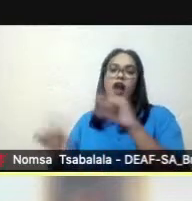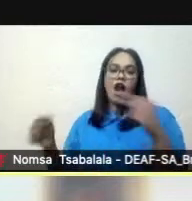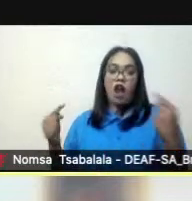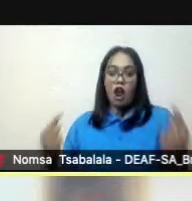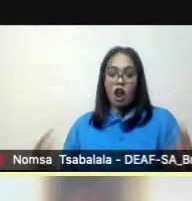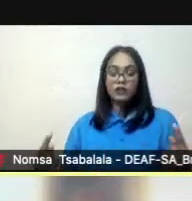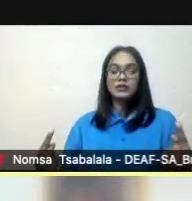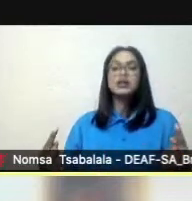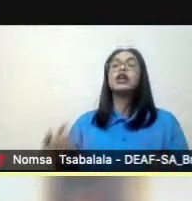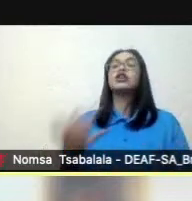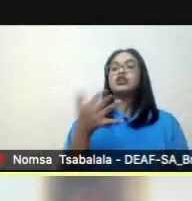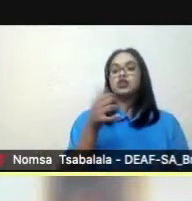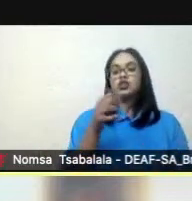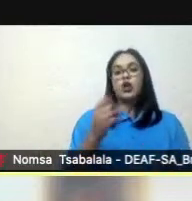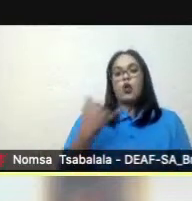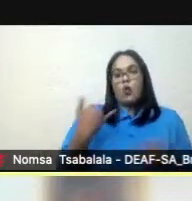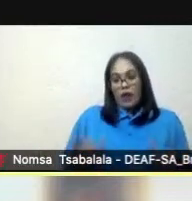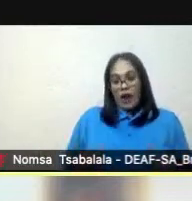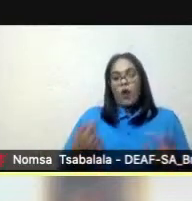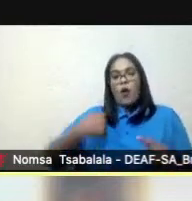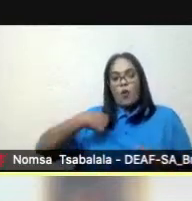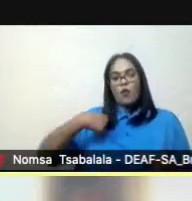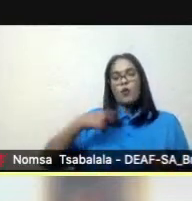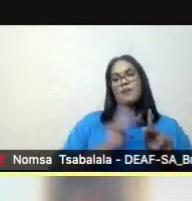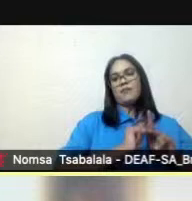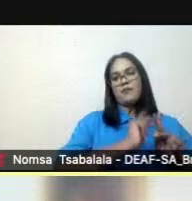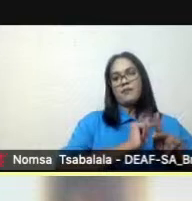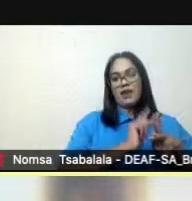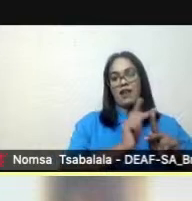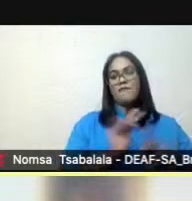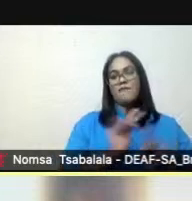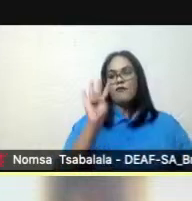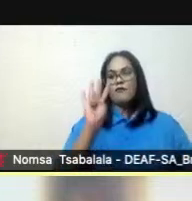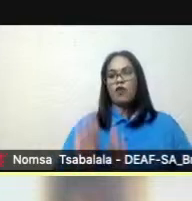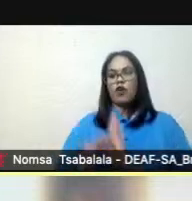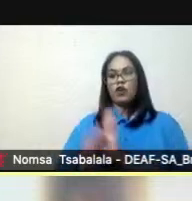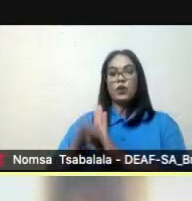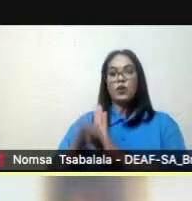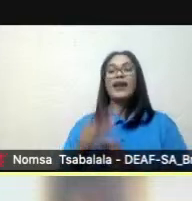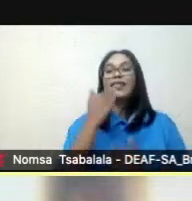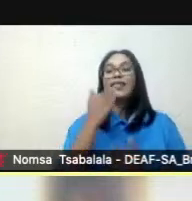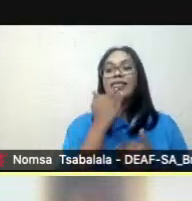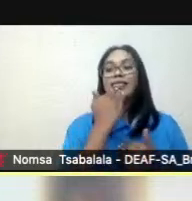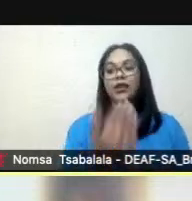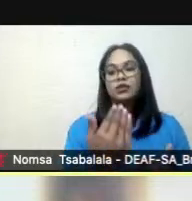and parcel of our own preparation for the fourth wave. Thank you very much, Foster, and over to you.